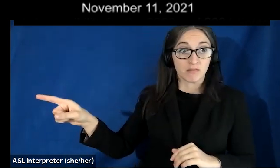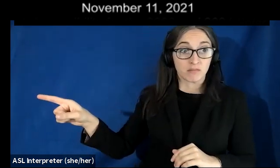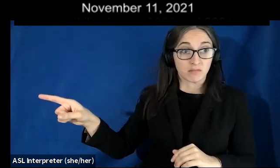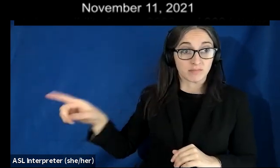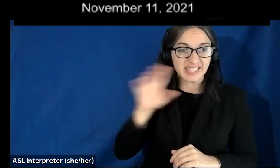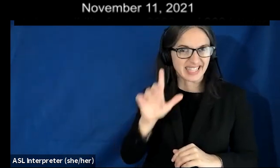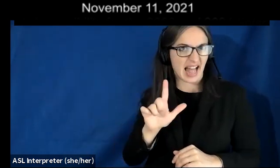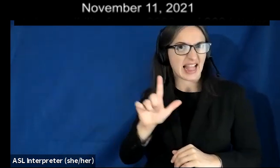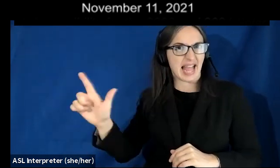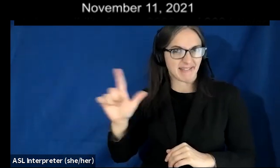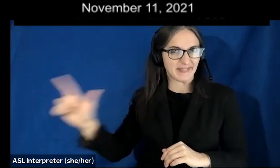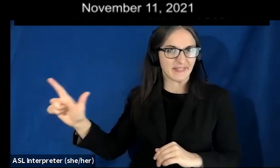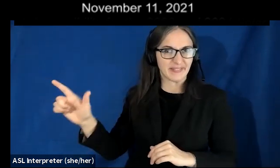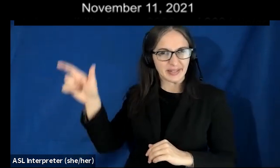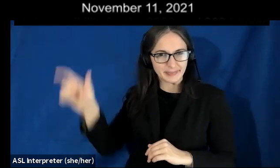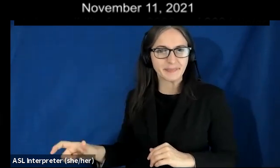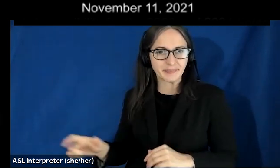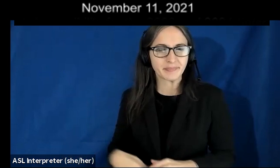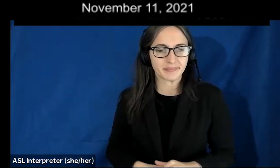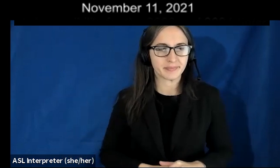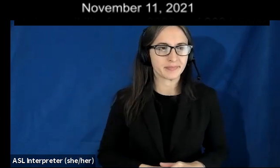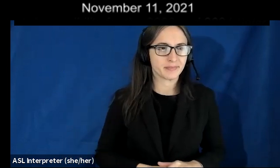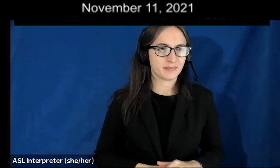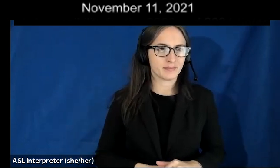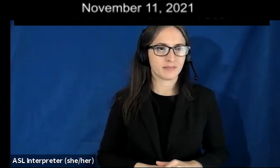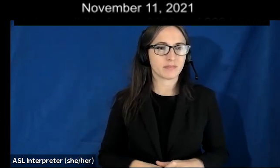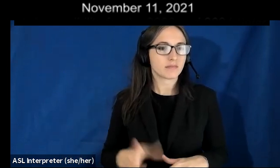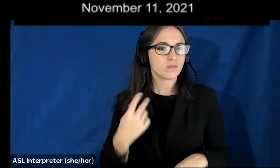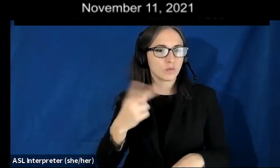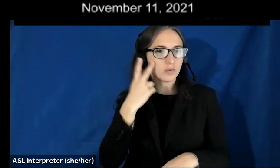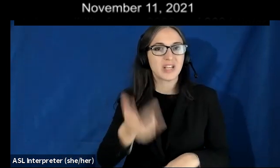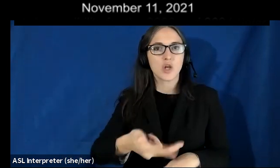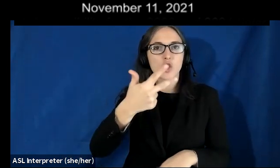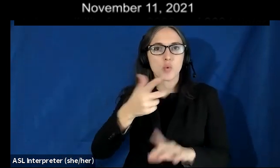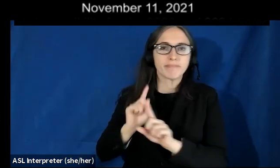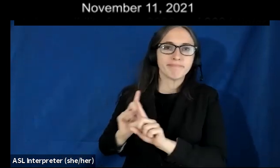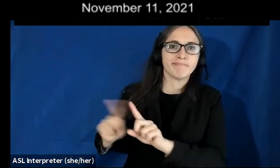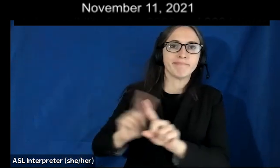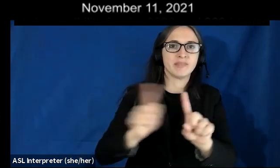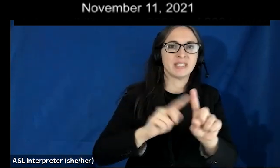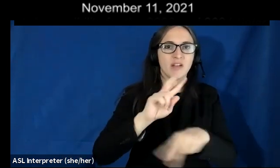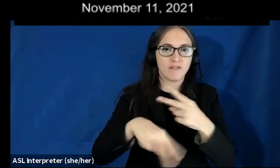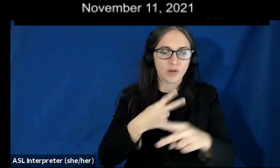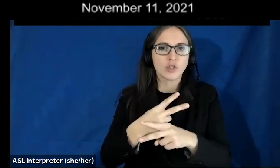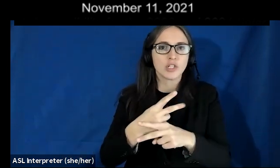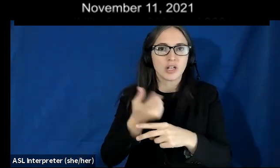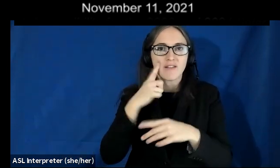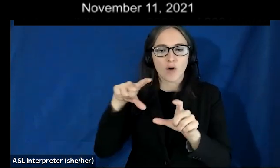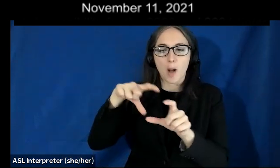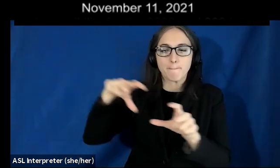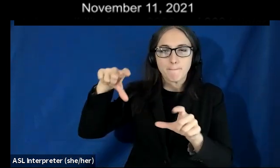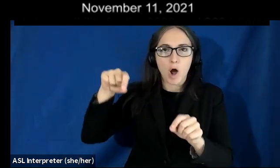left side of the slide. Here are three different versions of a bar magnet.